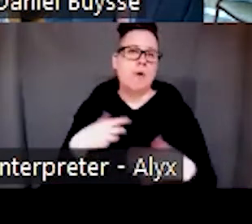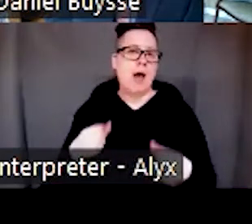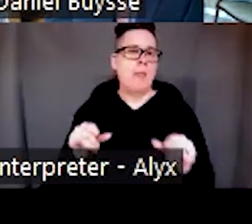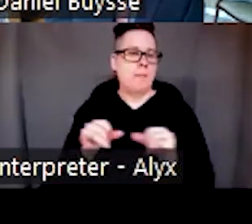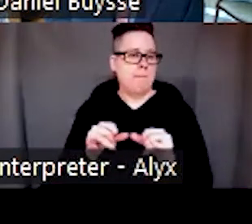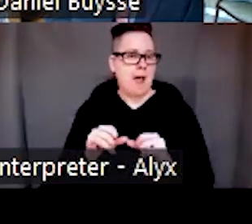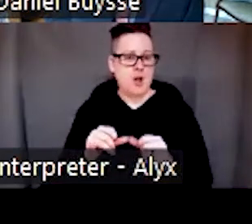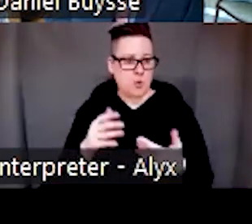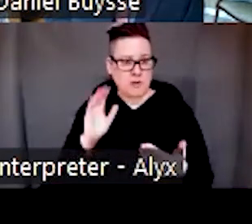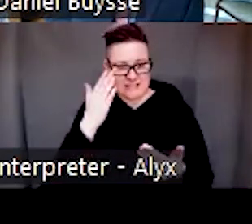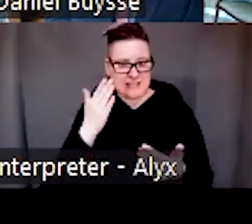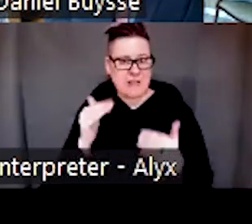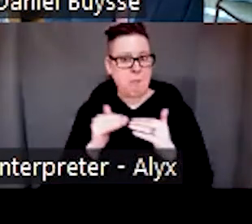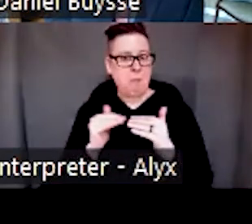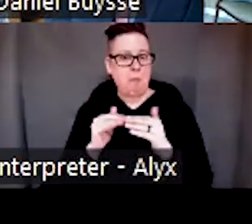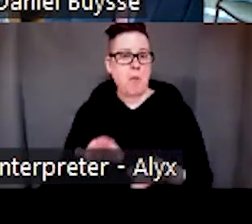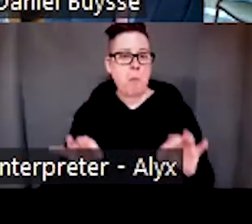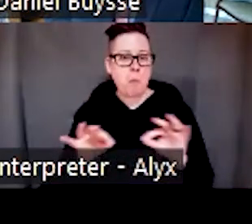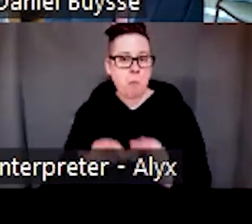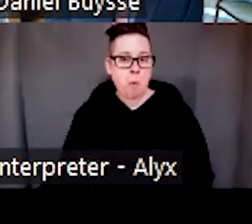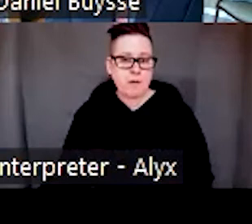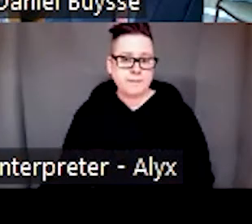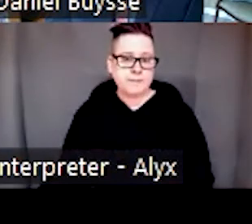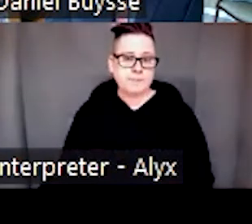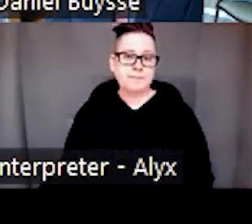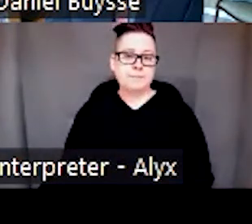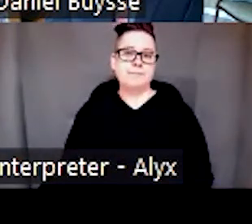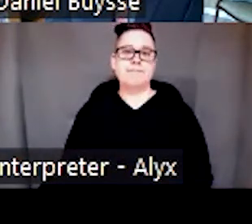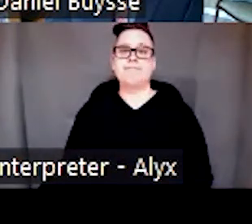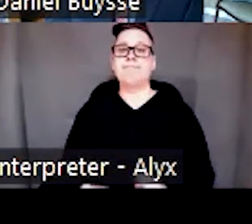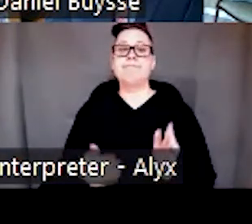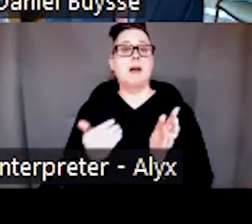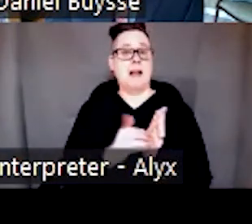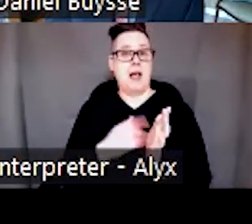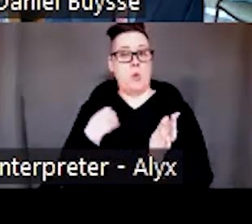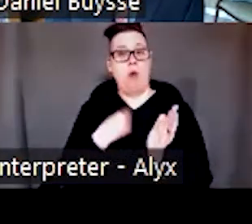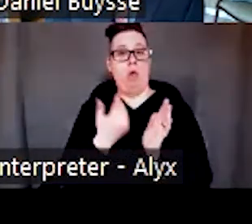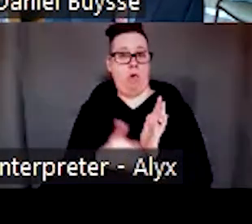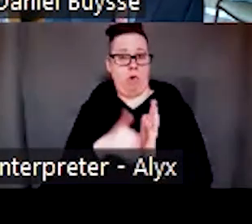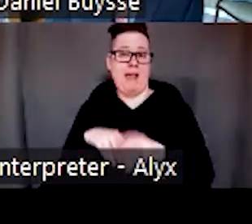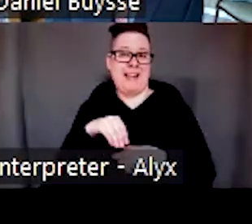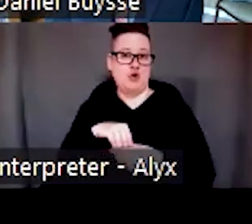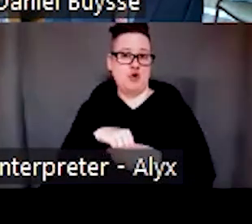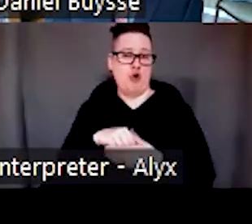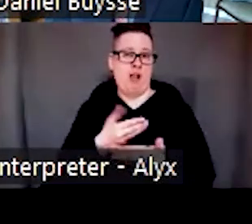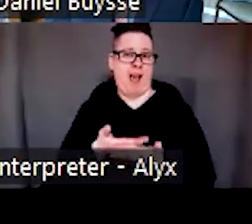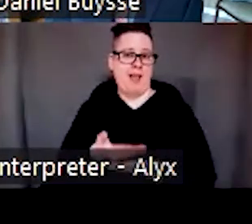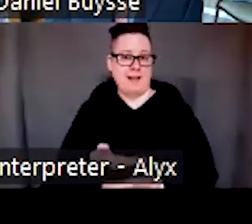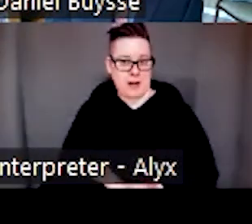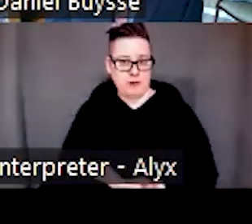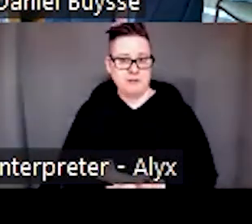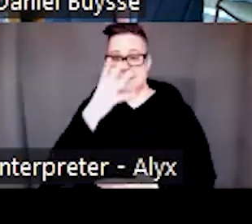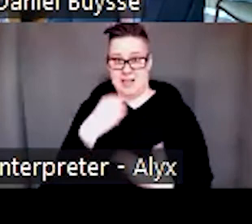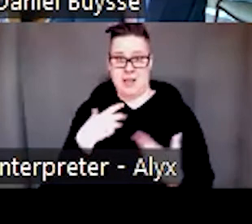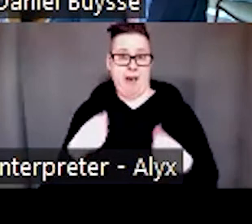measures. Again, when we did repeated internal validation, the sleep health